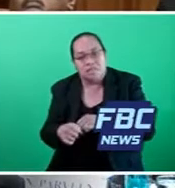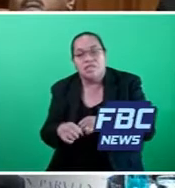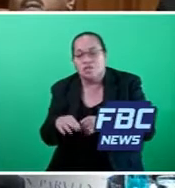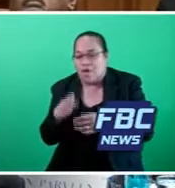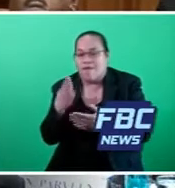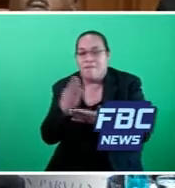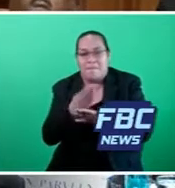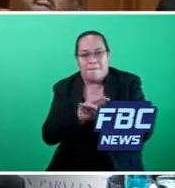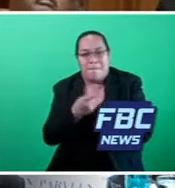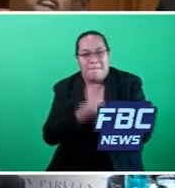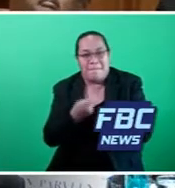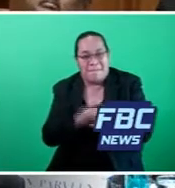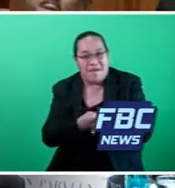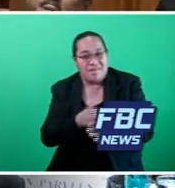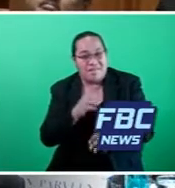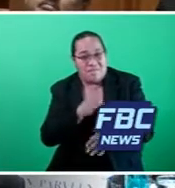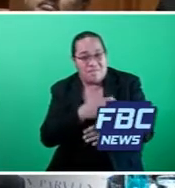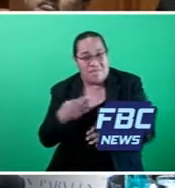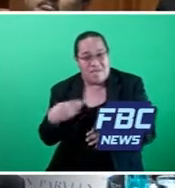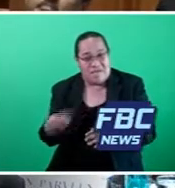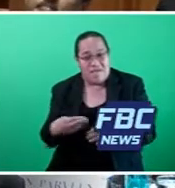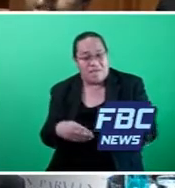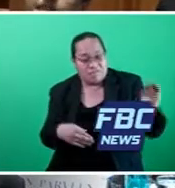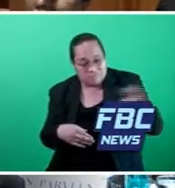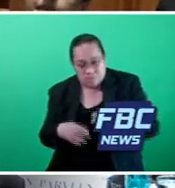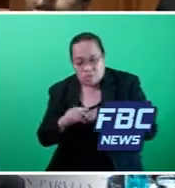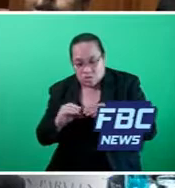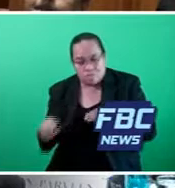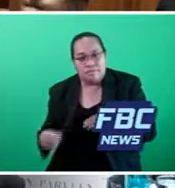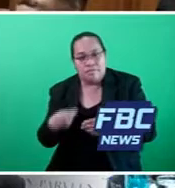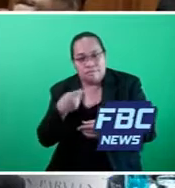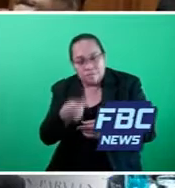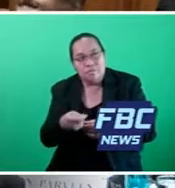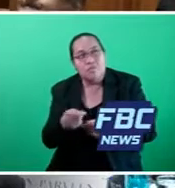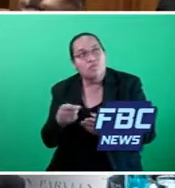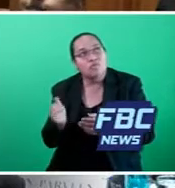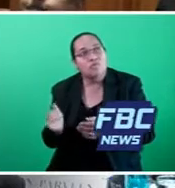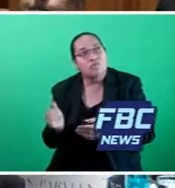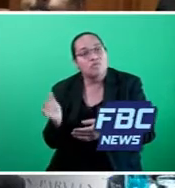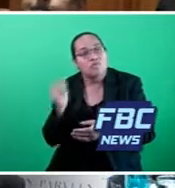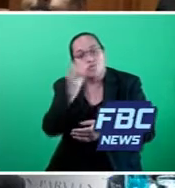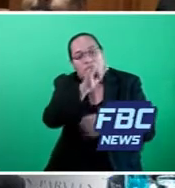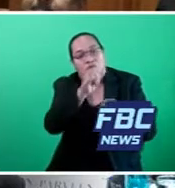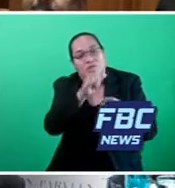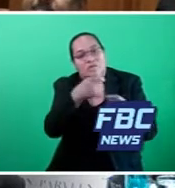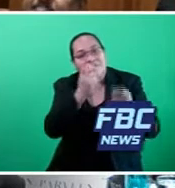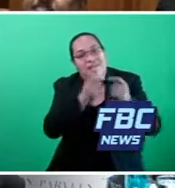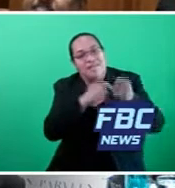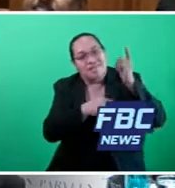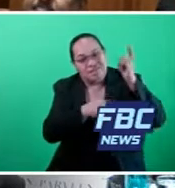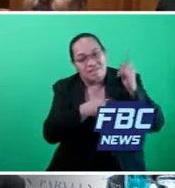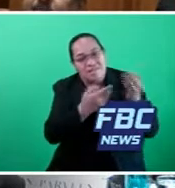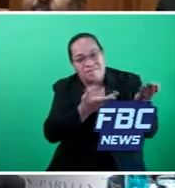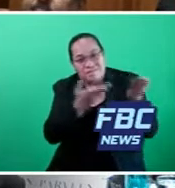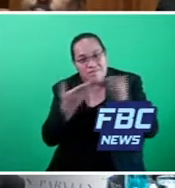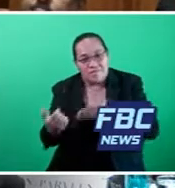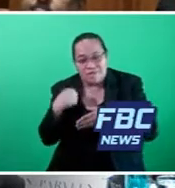made even stronger with your visit today. Thank you. The Health Ministry is planning to